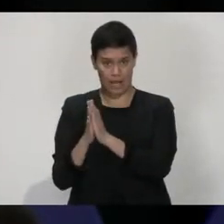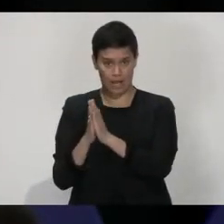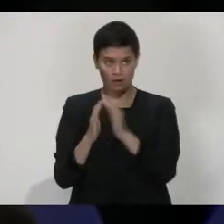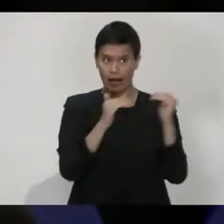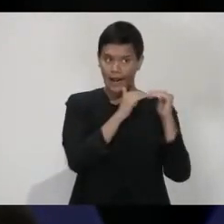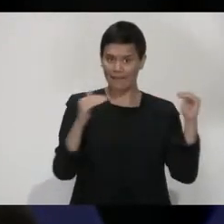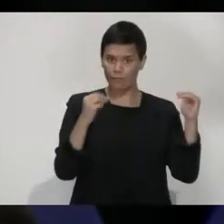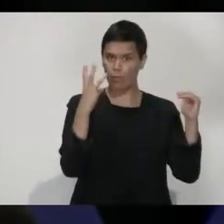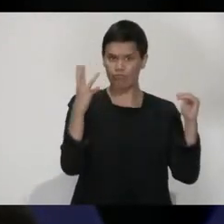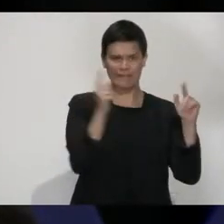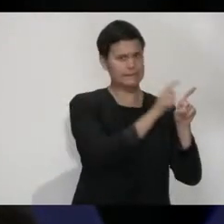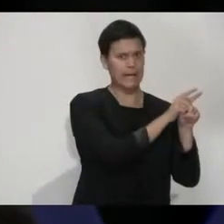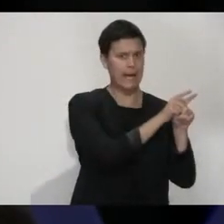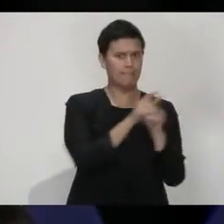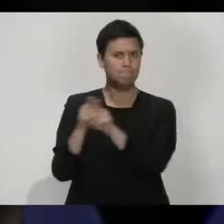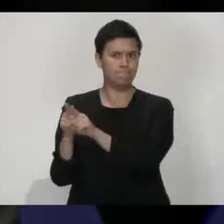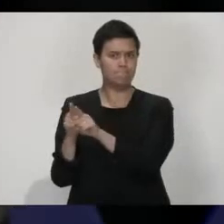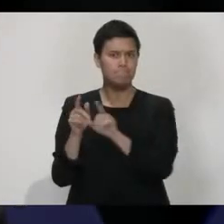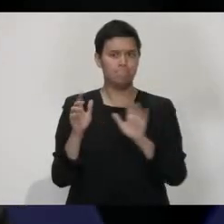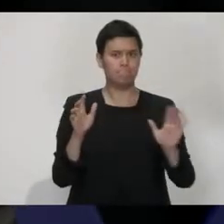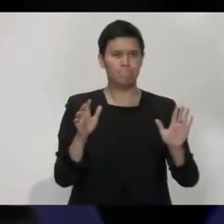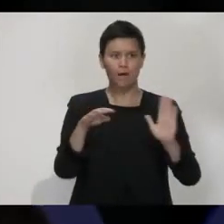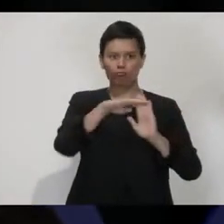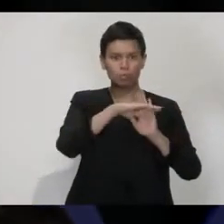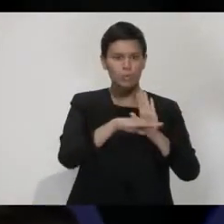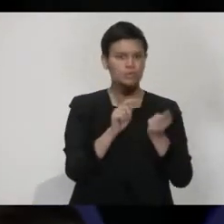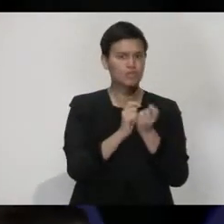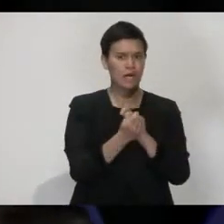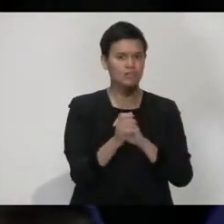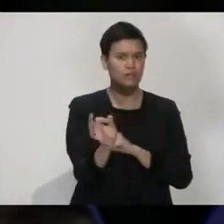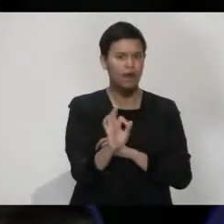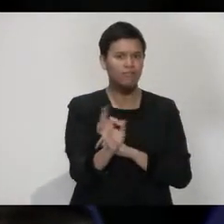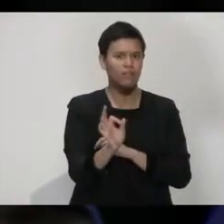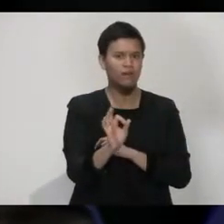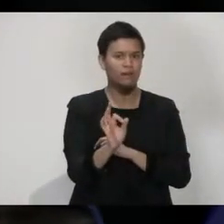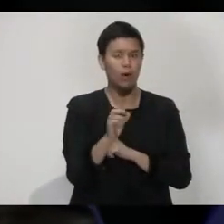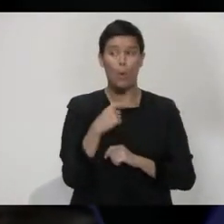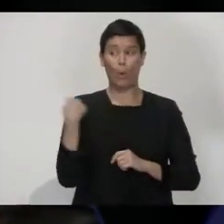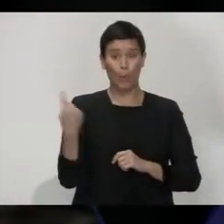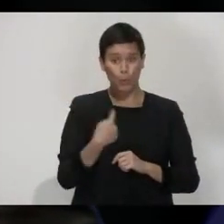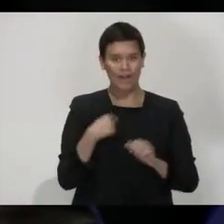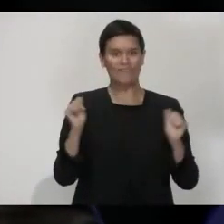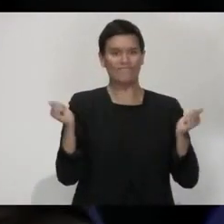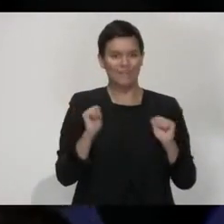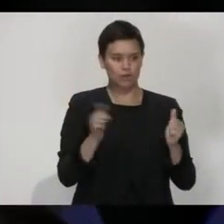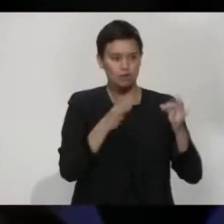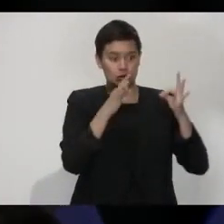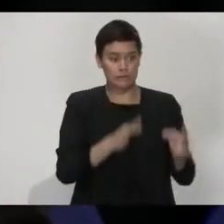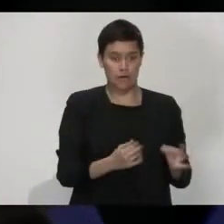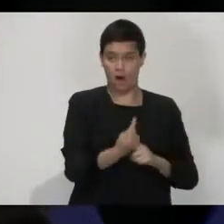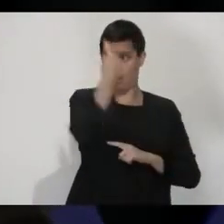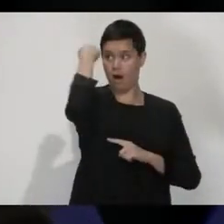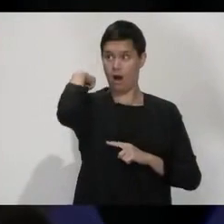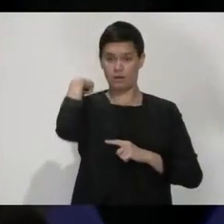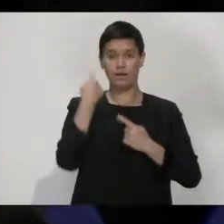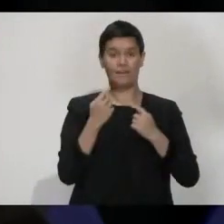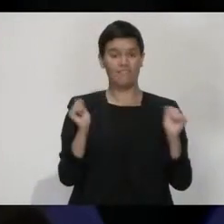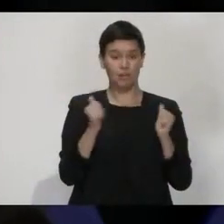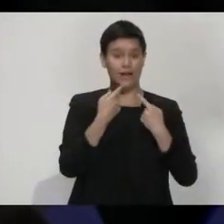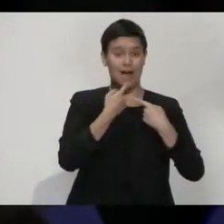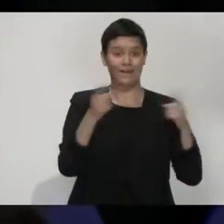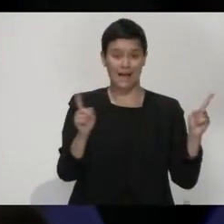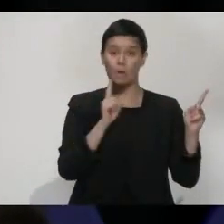our case numbers, that we are able to move to level 2 on Sunday? Well, we made clear that we were moving to level 2 unless some dramatic thing happened with